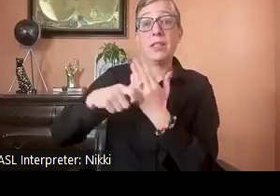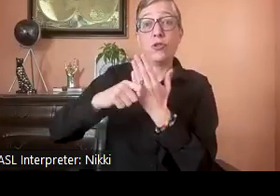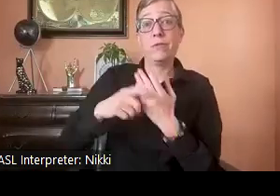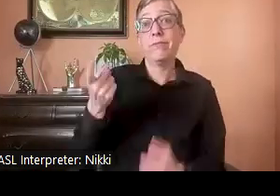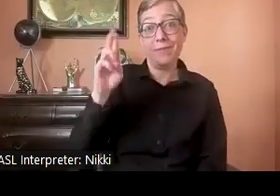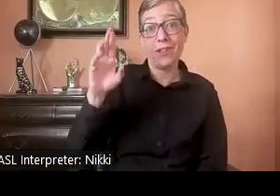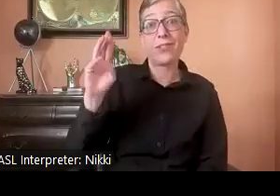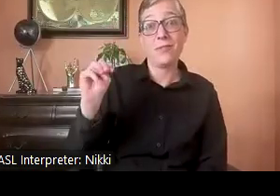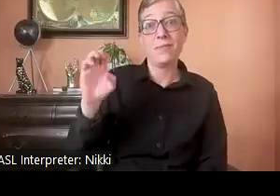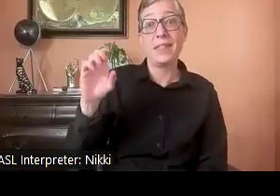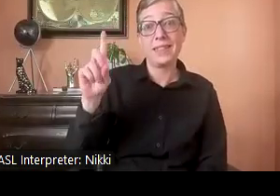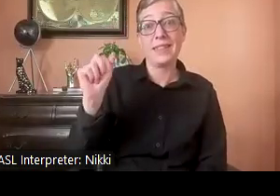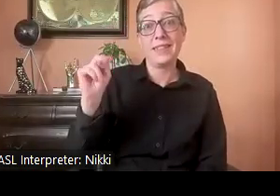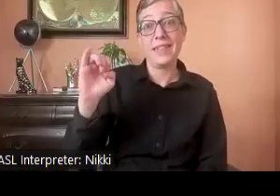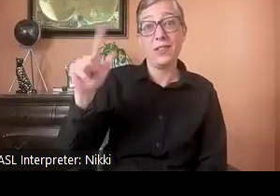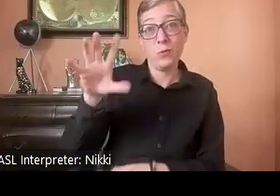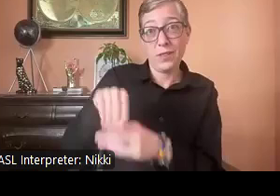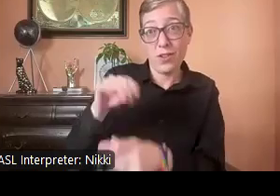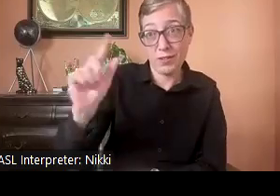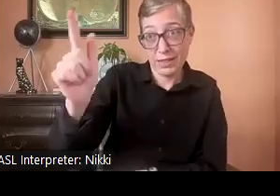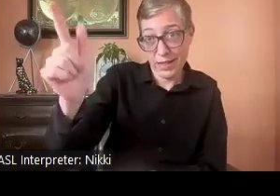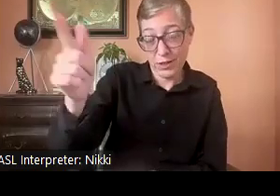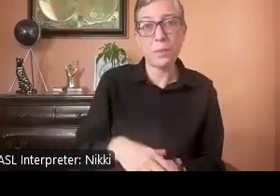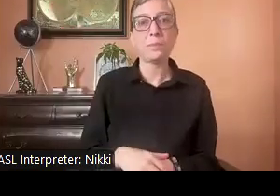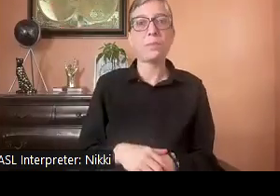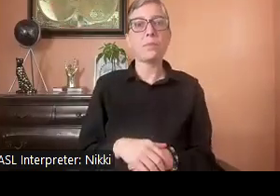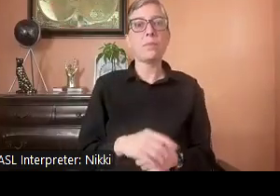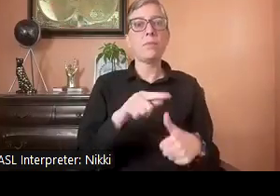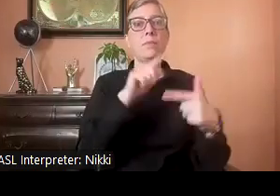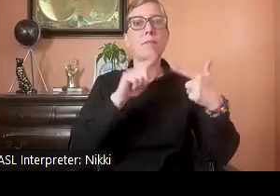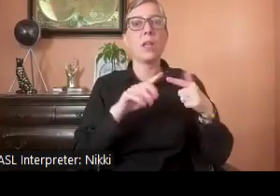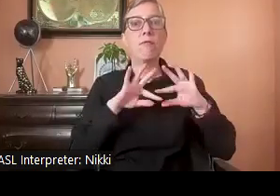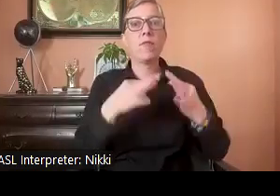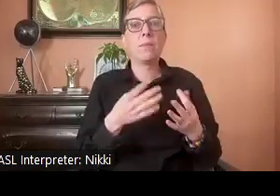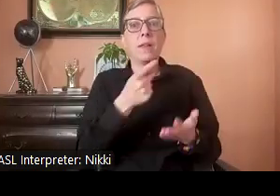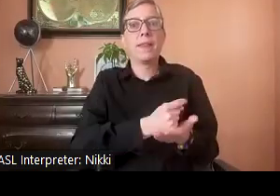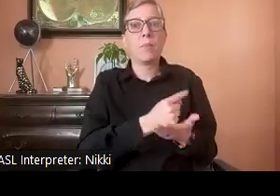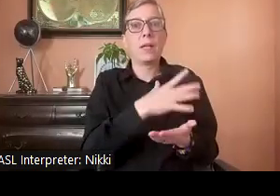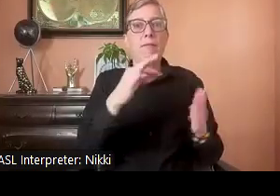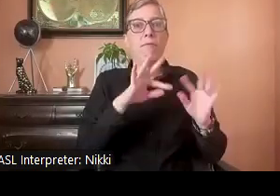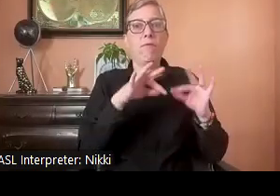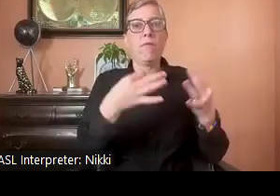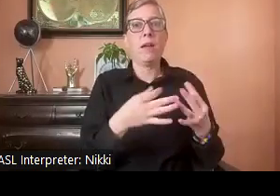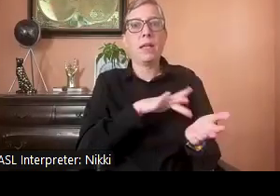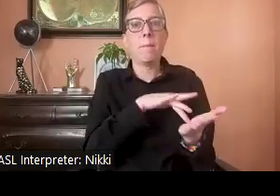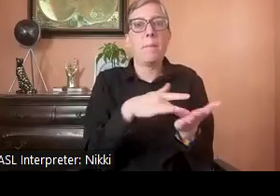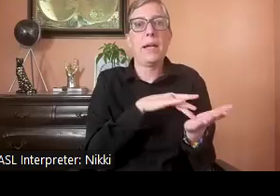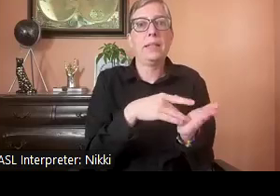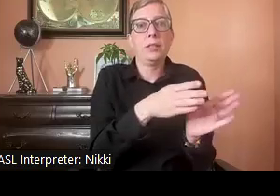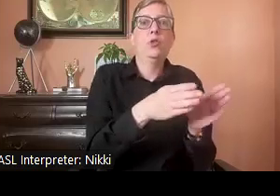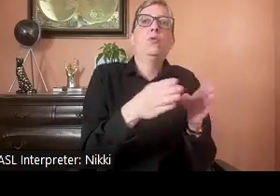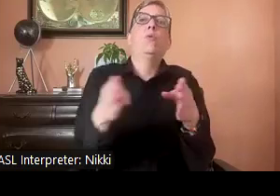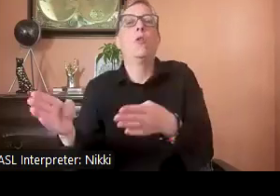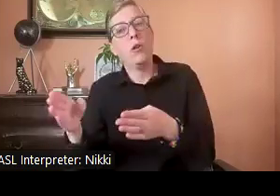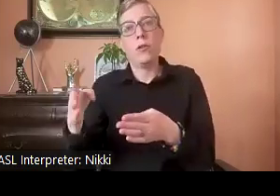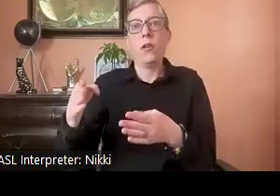McDaniel had a role to do with later on. Family Therapy and Family Medicine toward the primary care of families. This